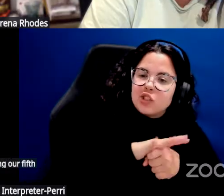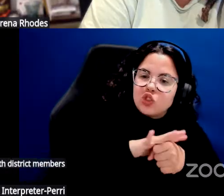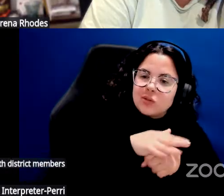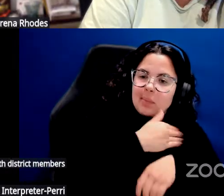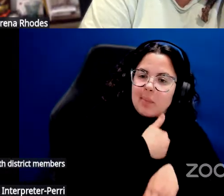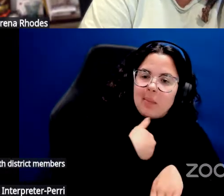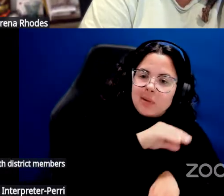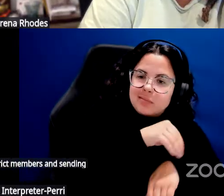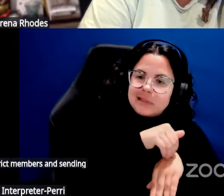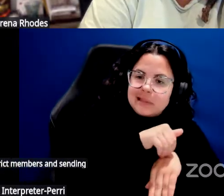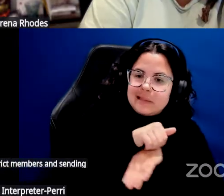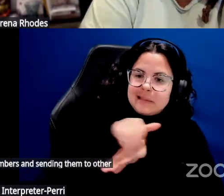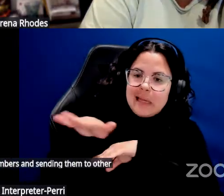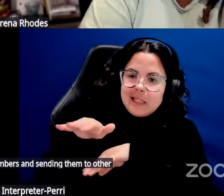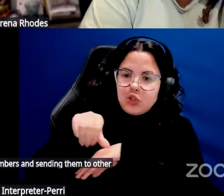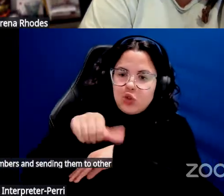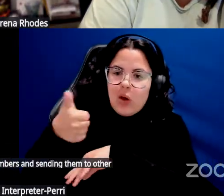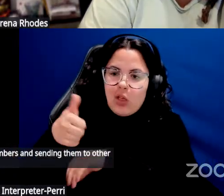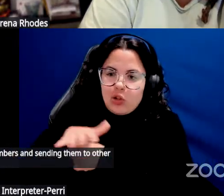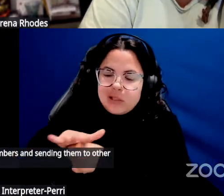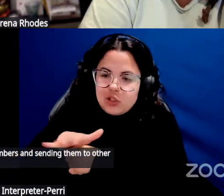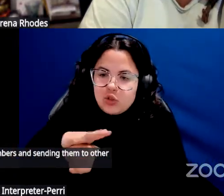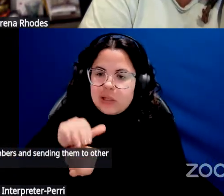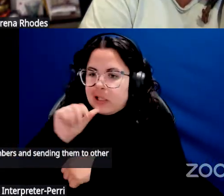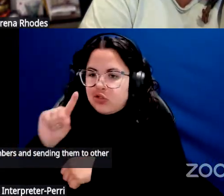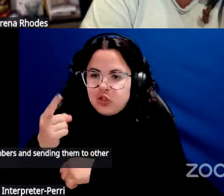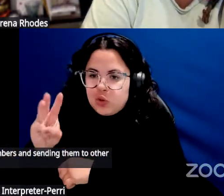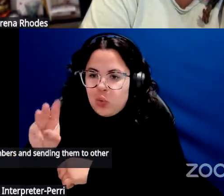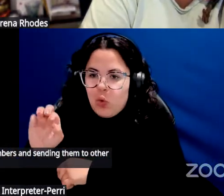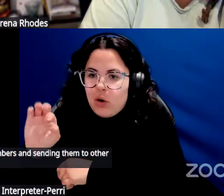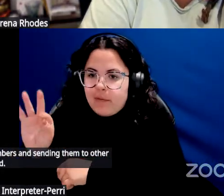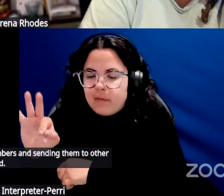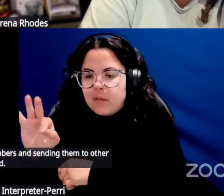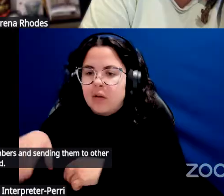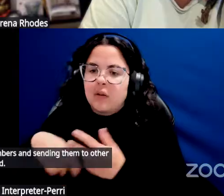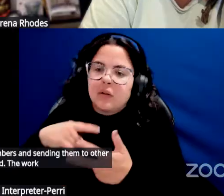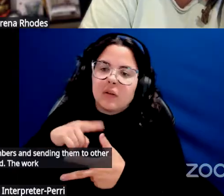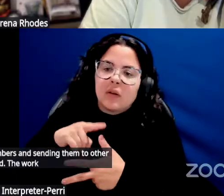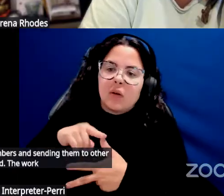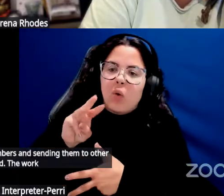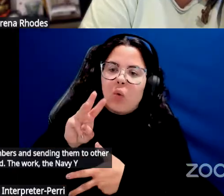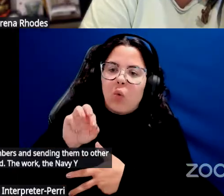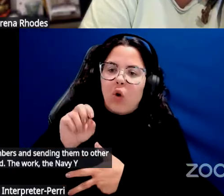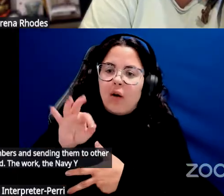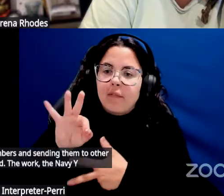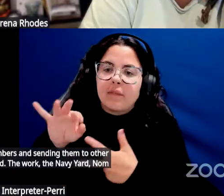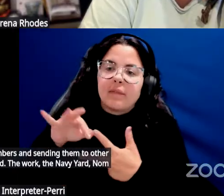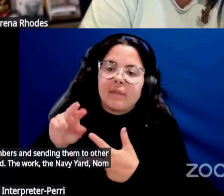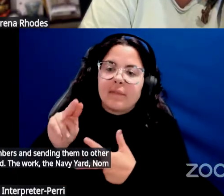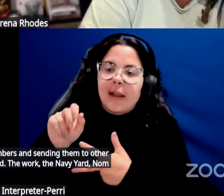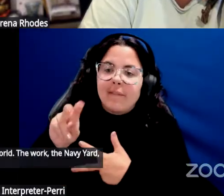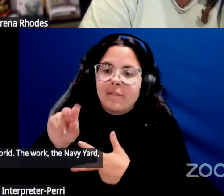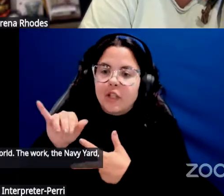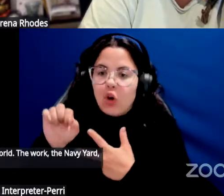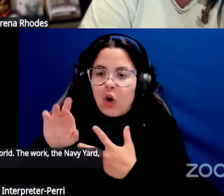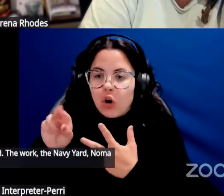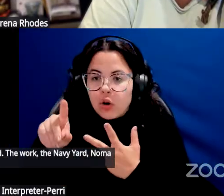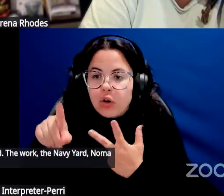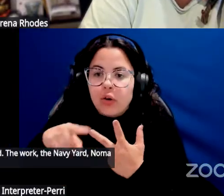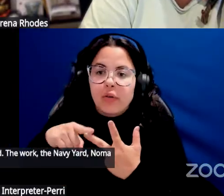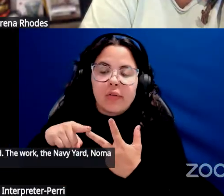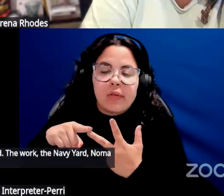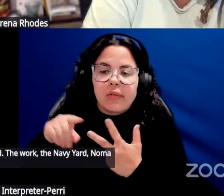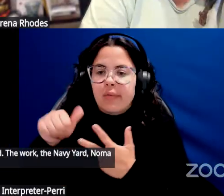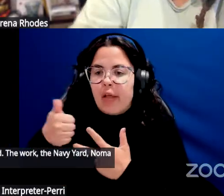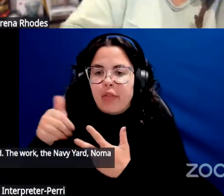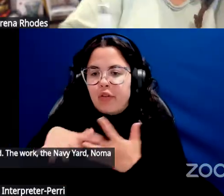sending them to other districts. To other districts, not just the wharf. The wharf, the Navy Yard, Noma is one, For the Street curfew is one. zones. Yep. For the